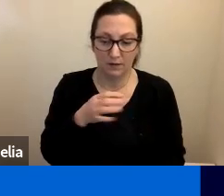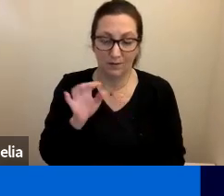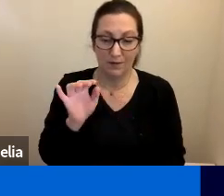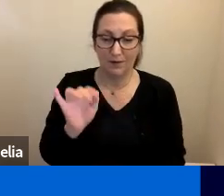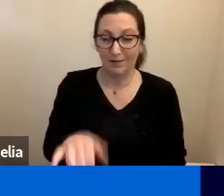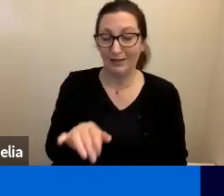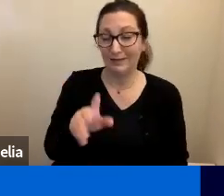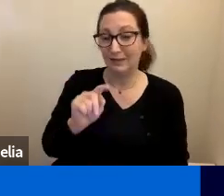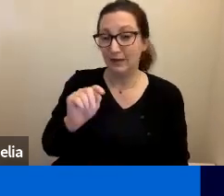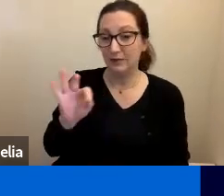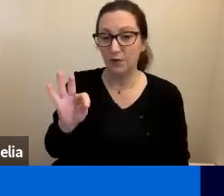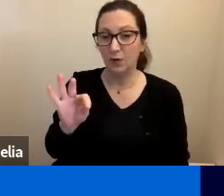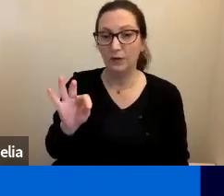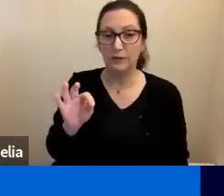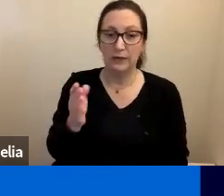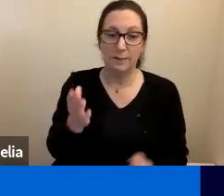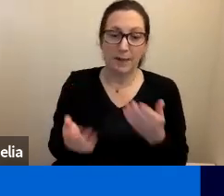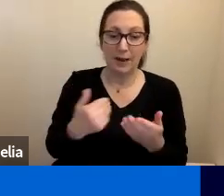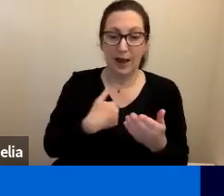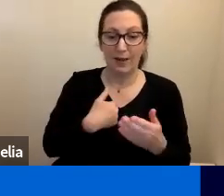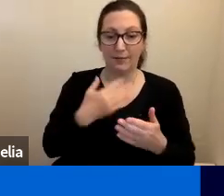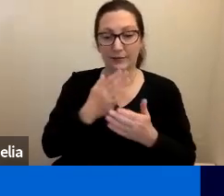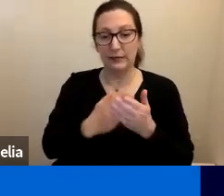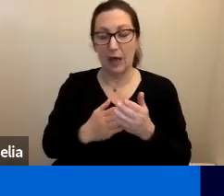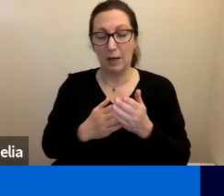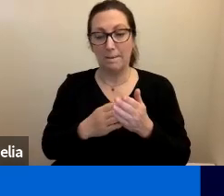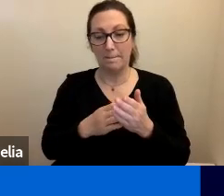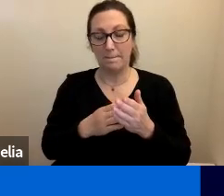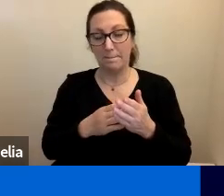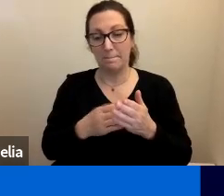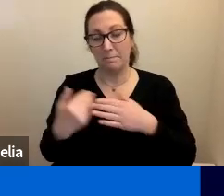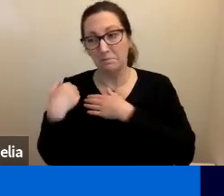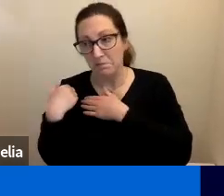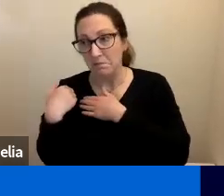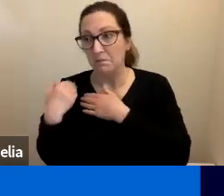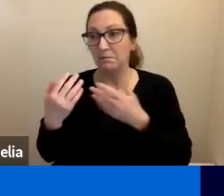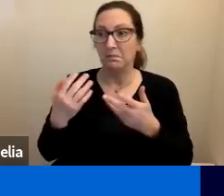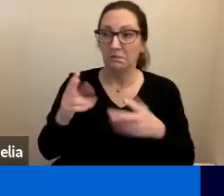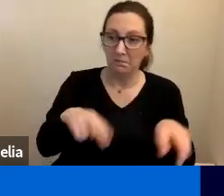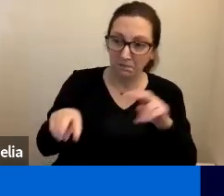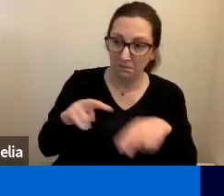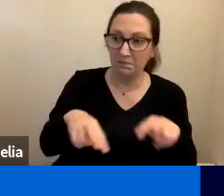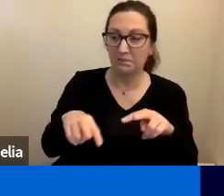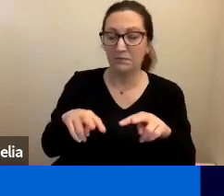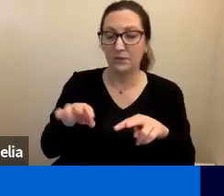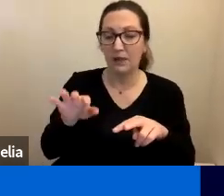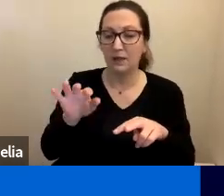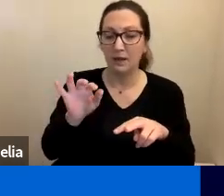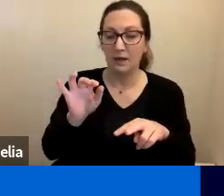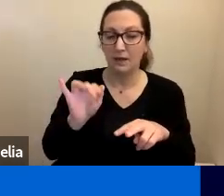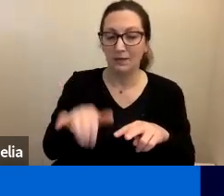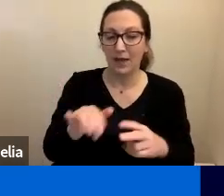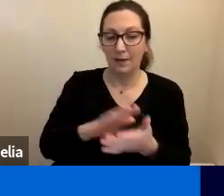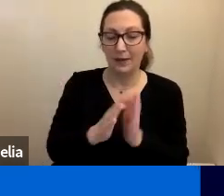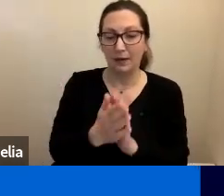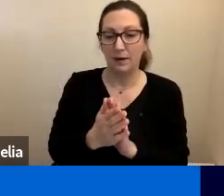of purview, and where things actually then become part